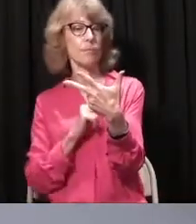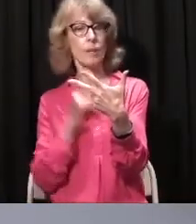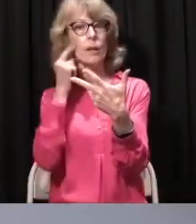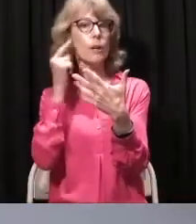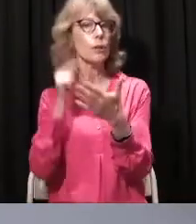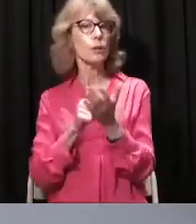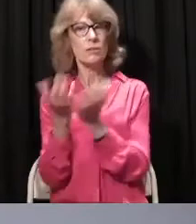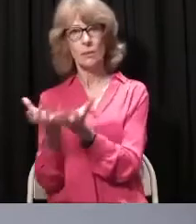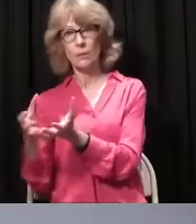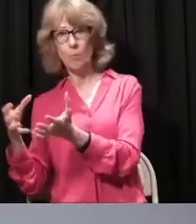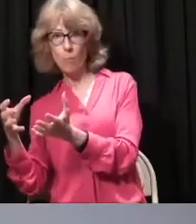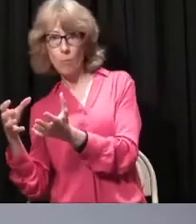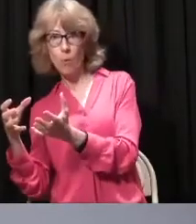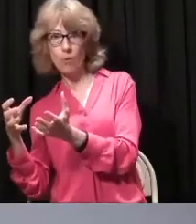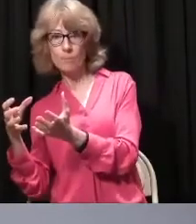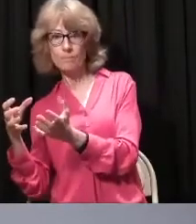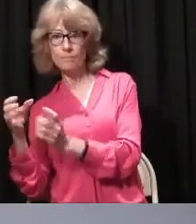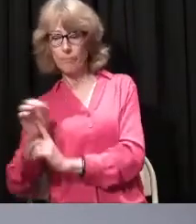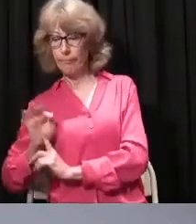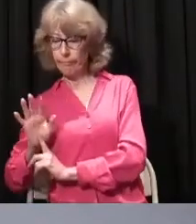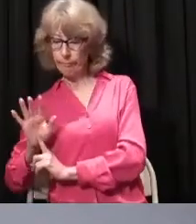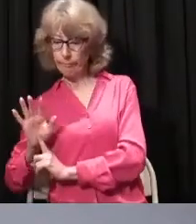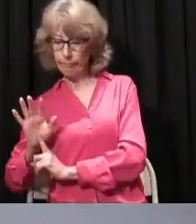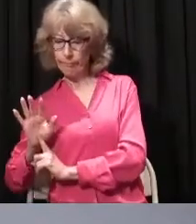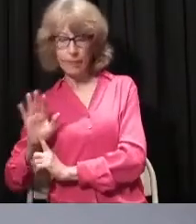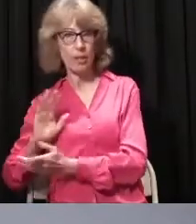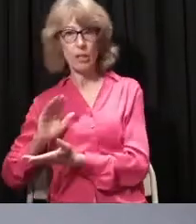bowl, you are not in the middle.